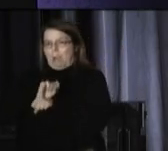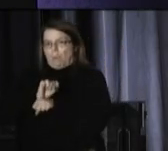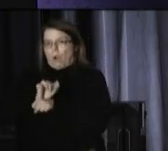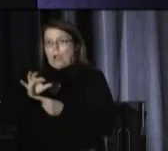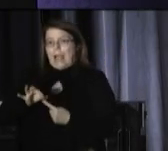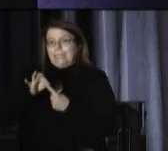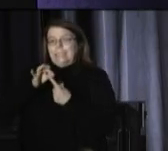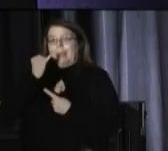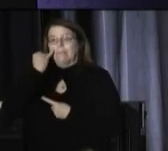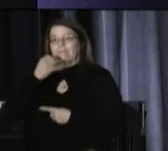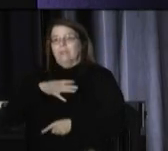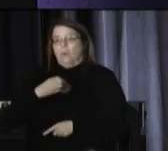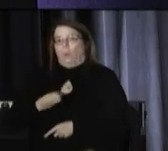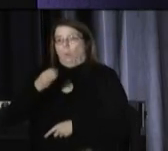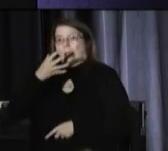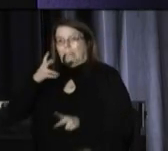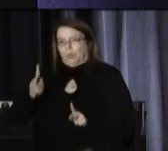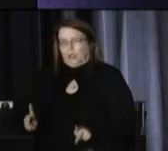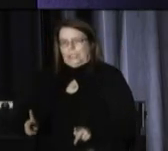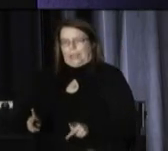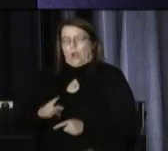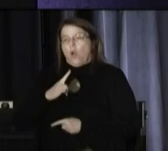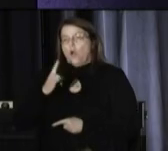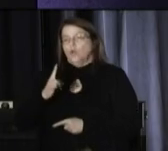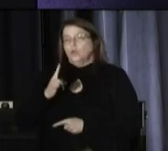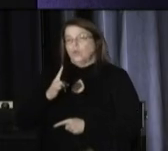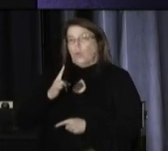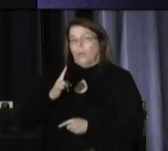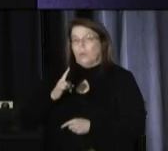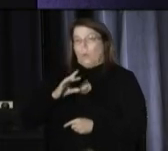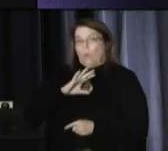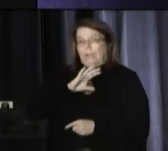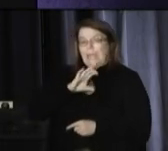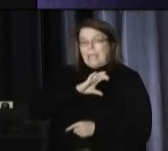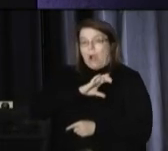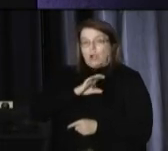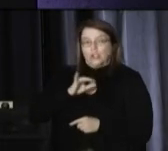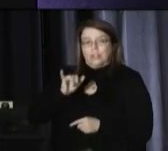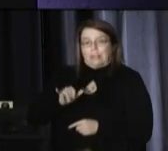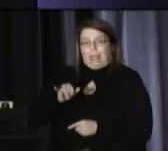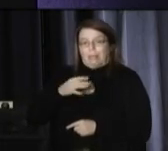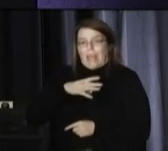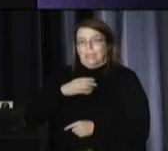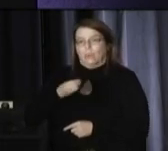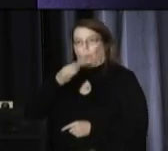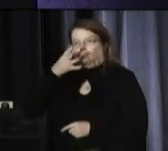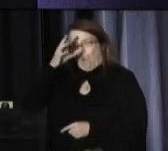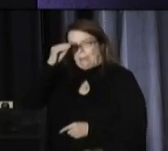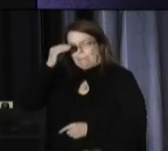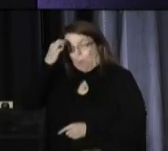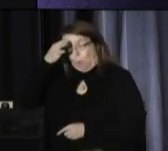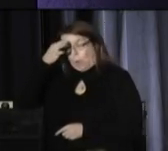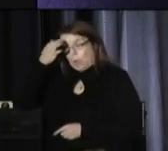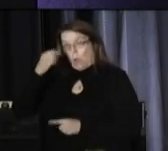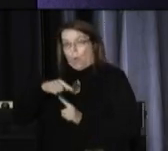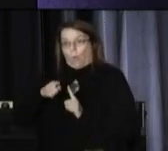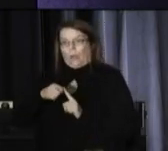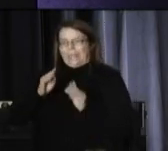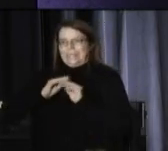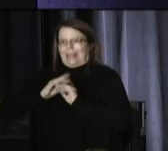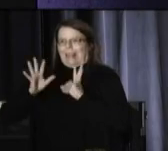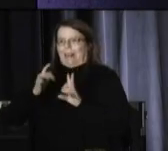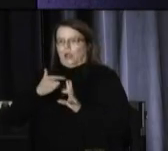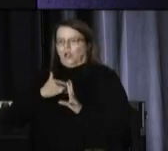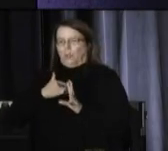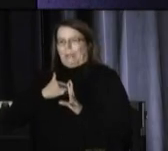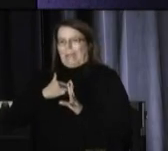person. And so the only time a character is like that is the white boy is when it is clear to me that that is